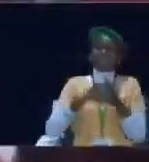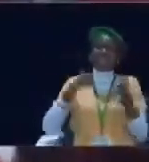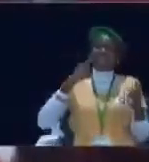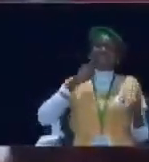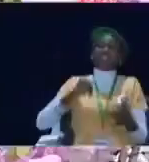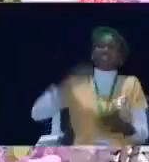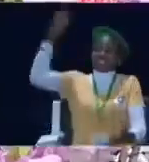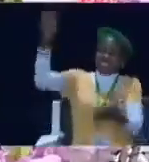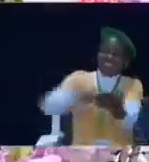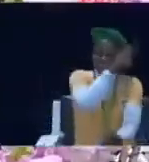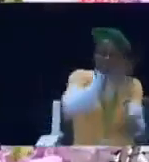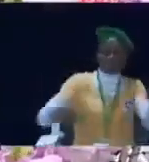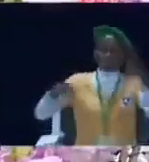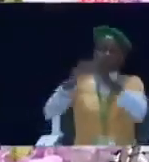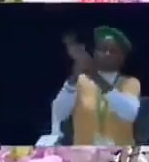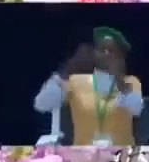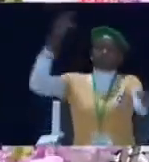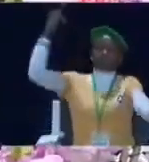is cancelled.